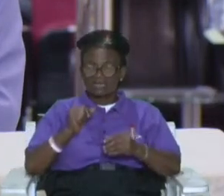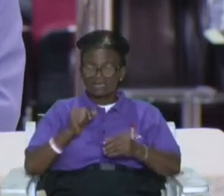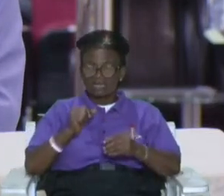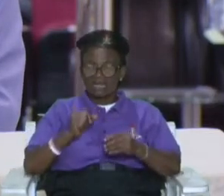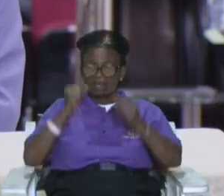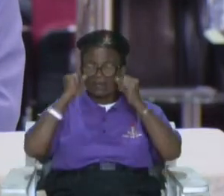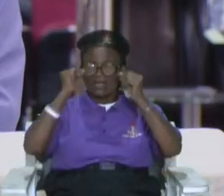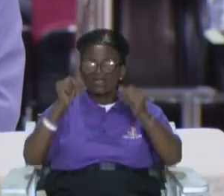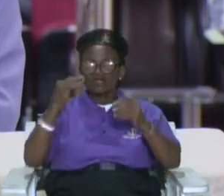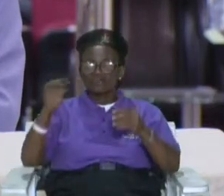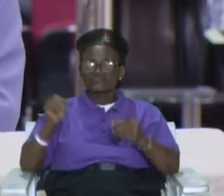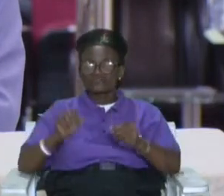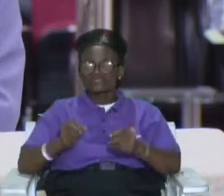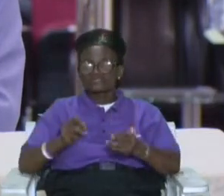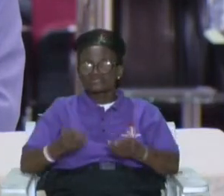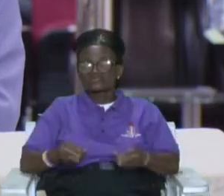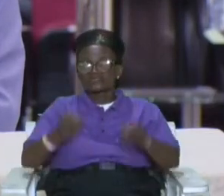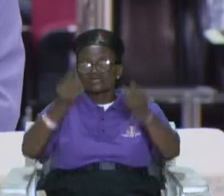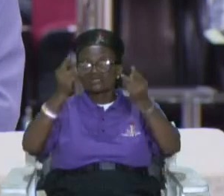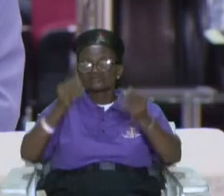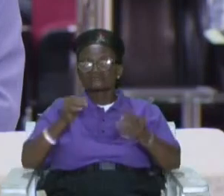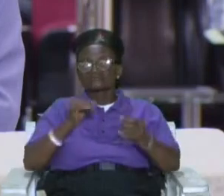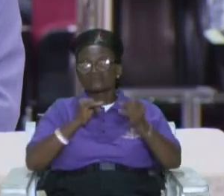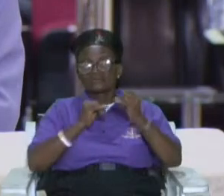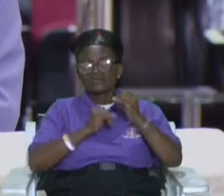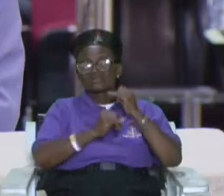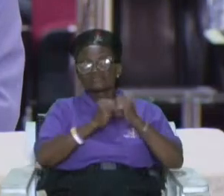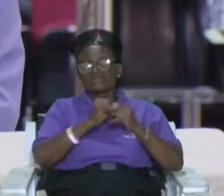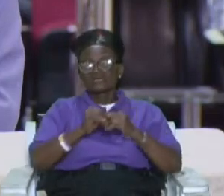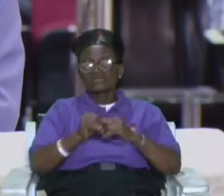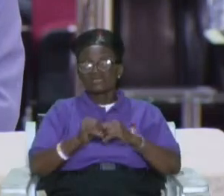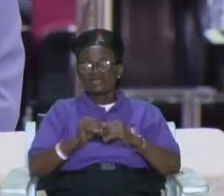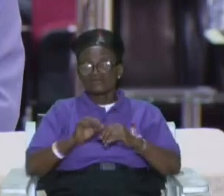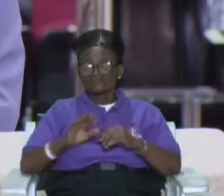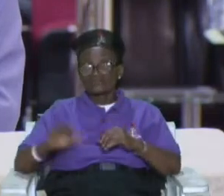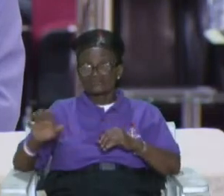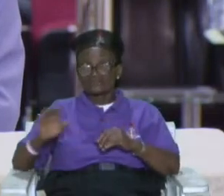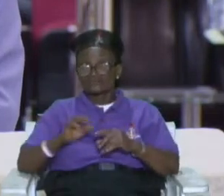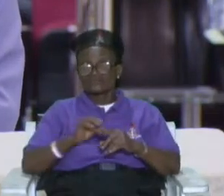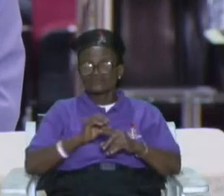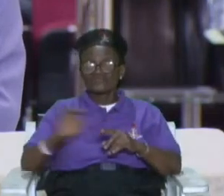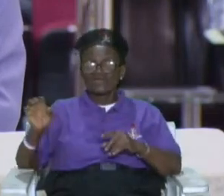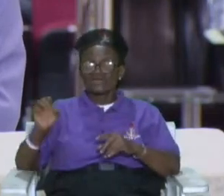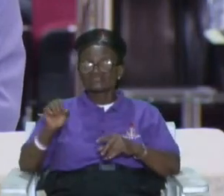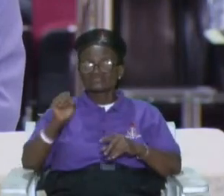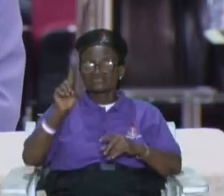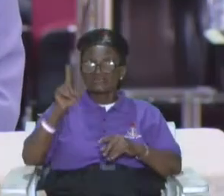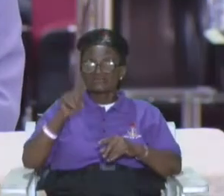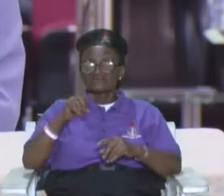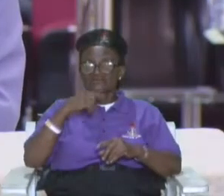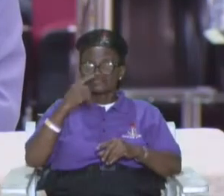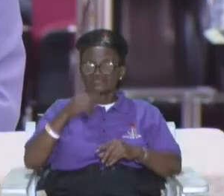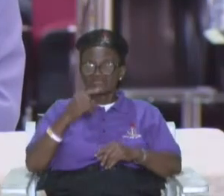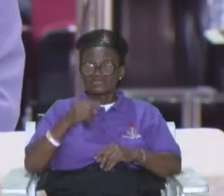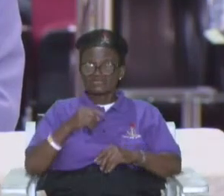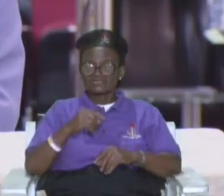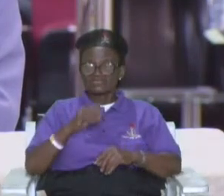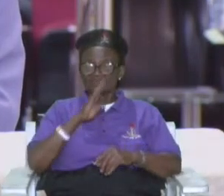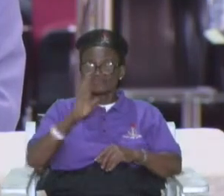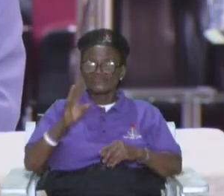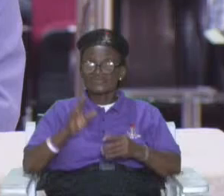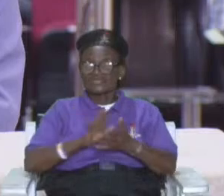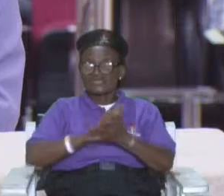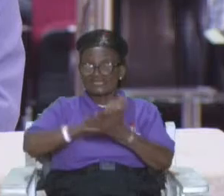Isaiah 52 verse 11, Isaiah 52 verse 11 says, be clean ye